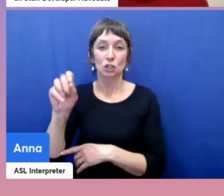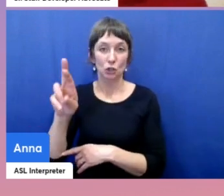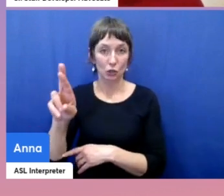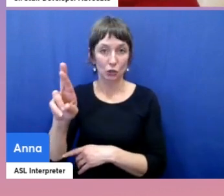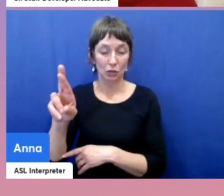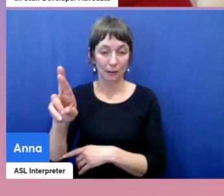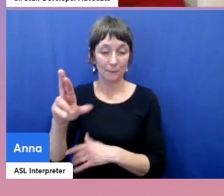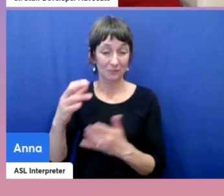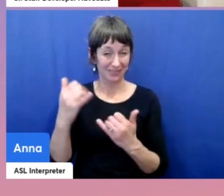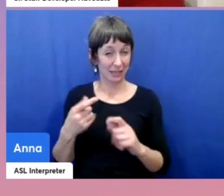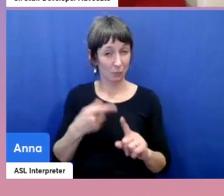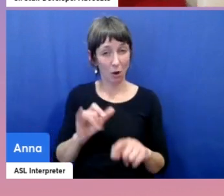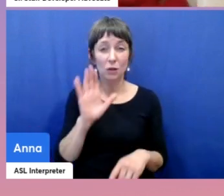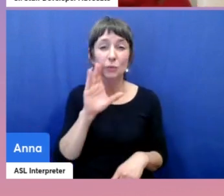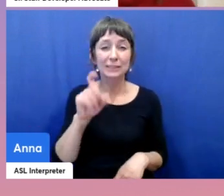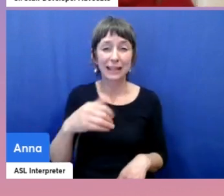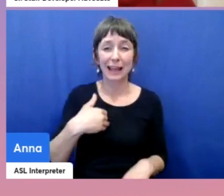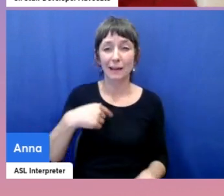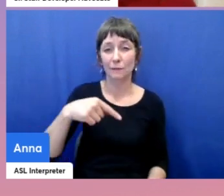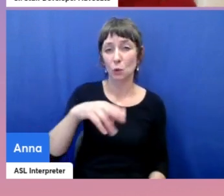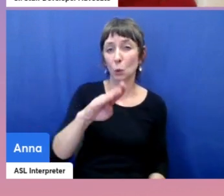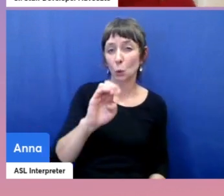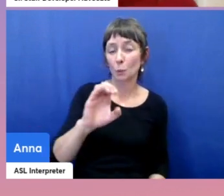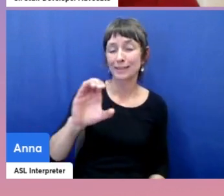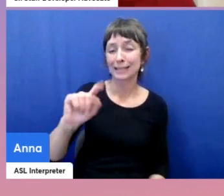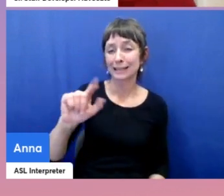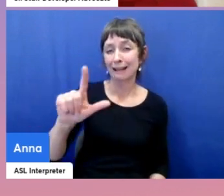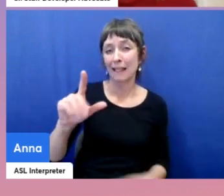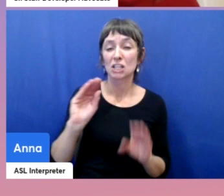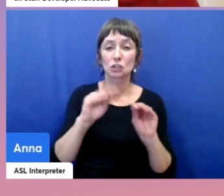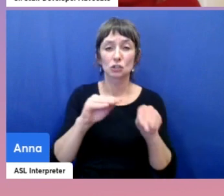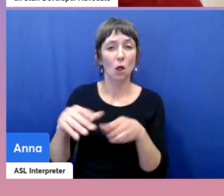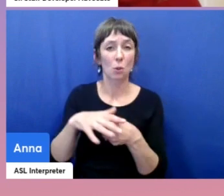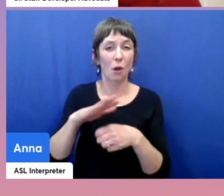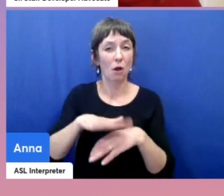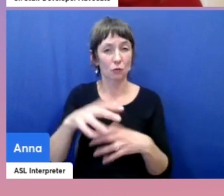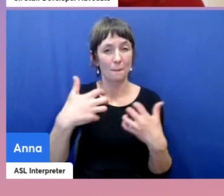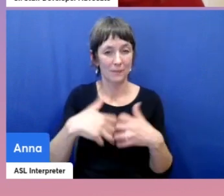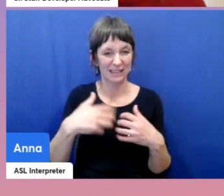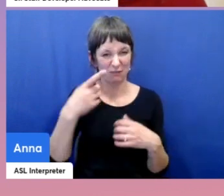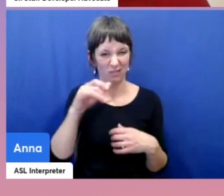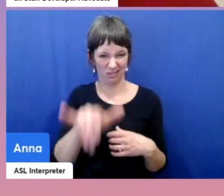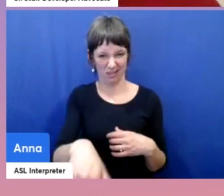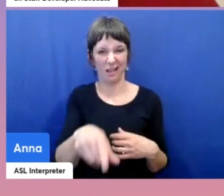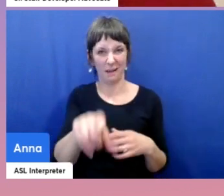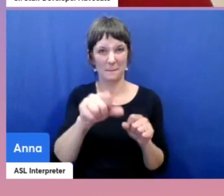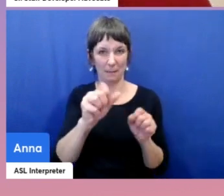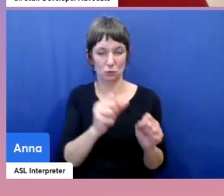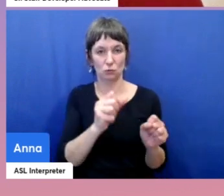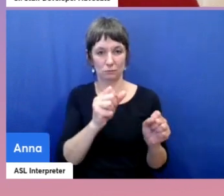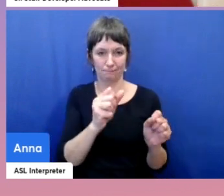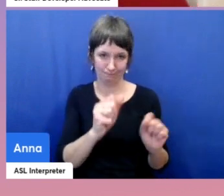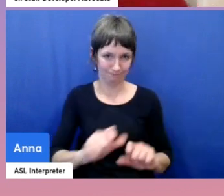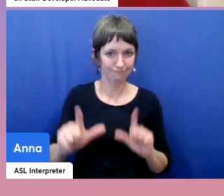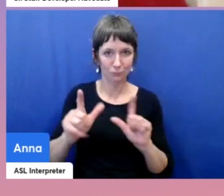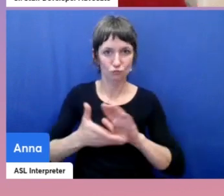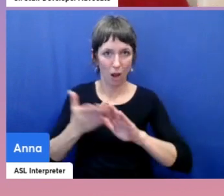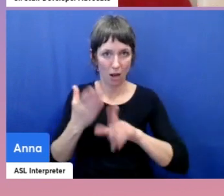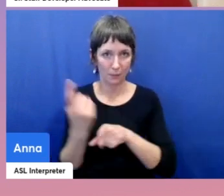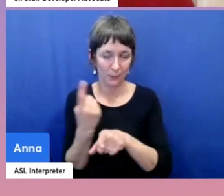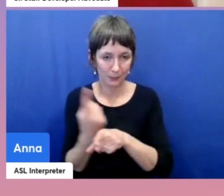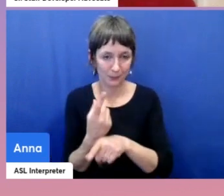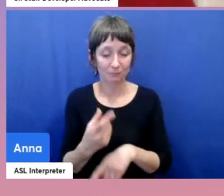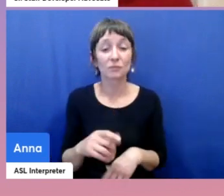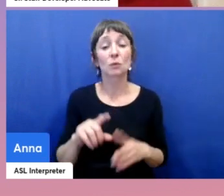also need to have kubectl installed locally on your machine in order to get this part up and running. So we start by getting our